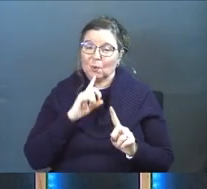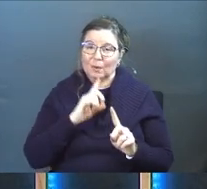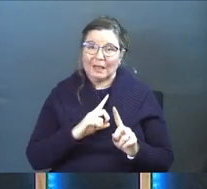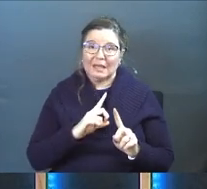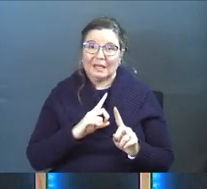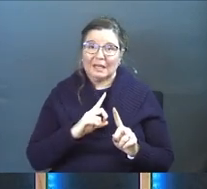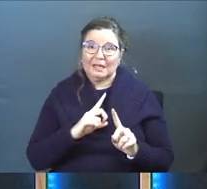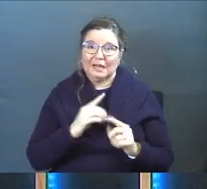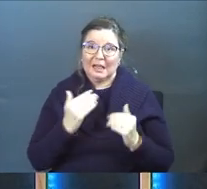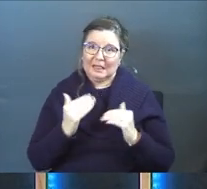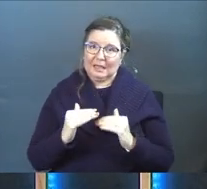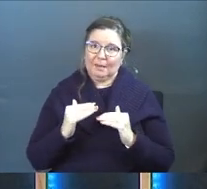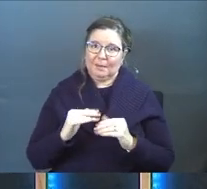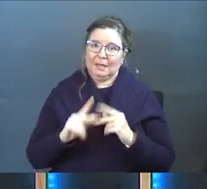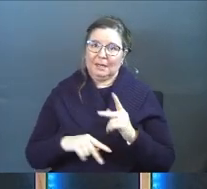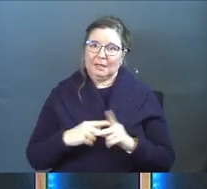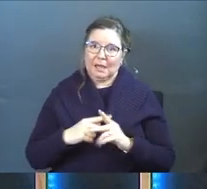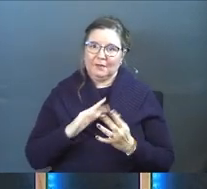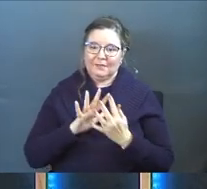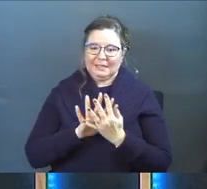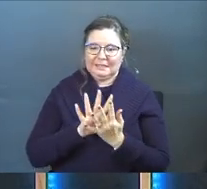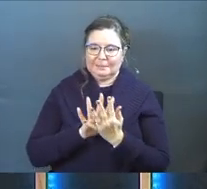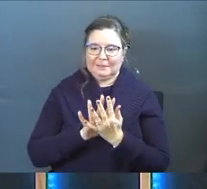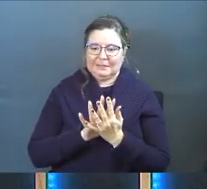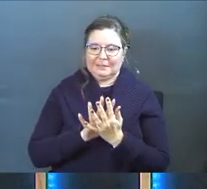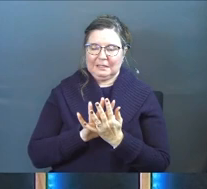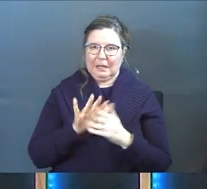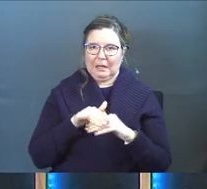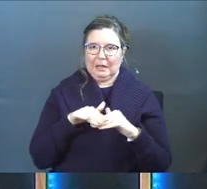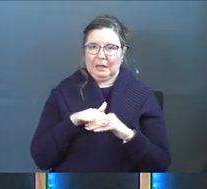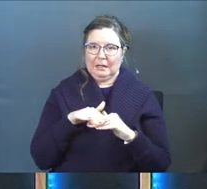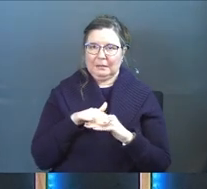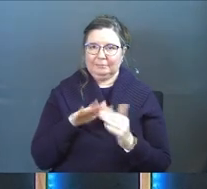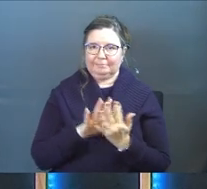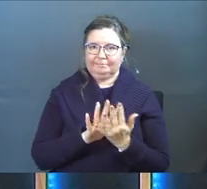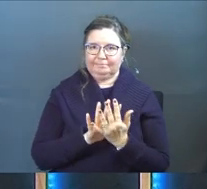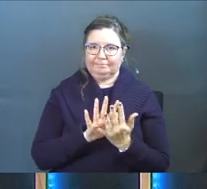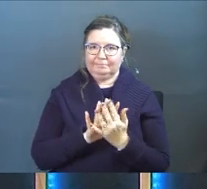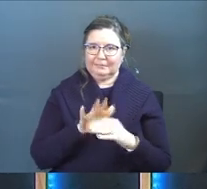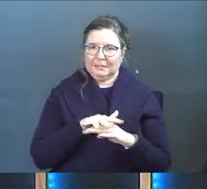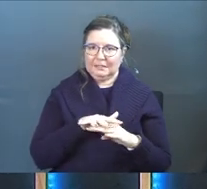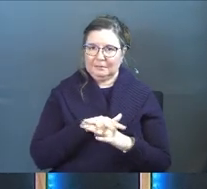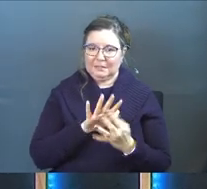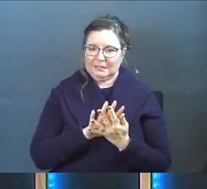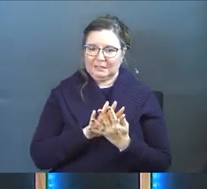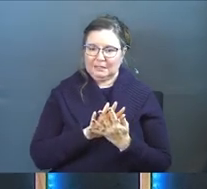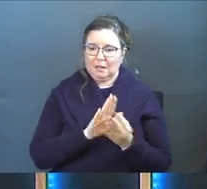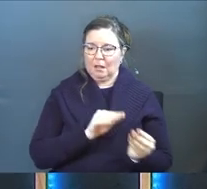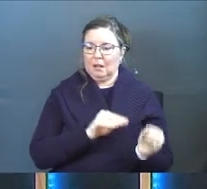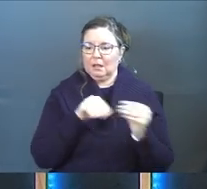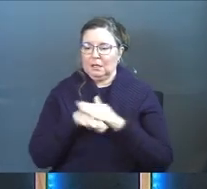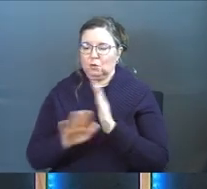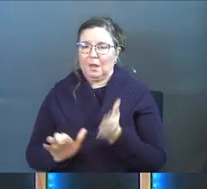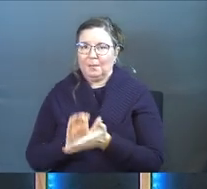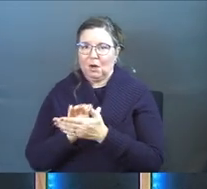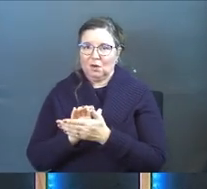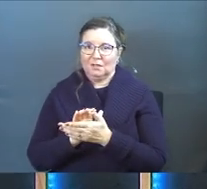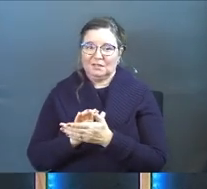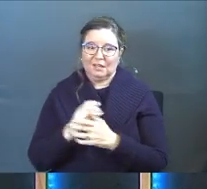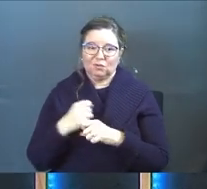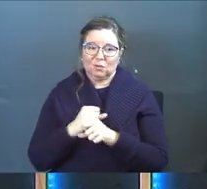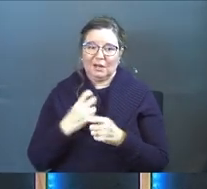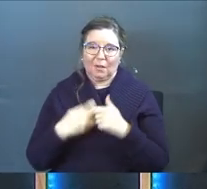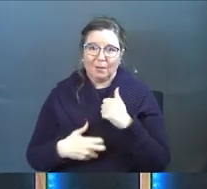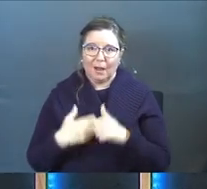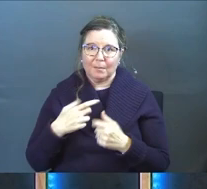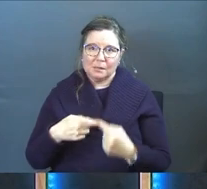really limited kind of intimacy. And then they take that limited, shallow intimacy into their marriage. And it's creating all